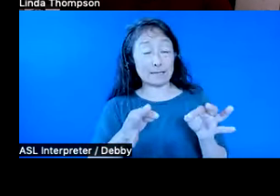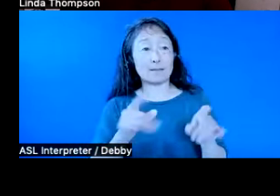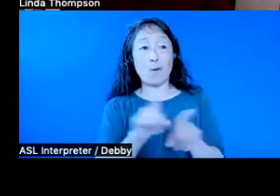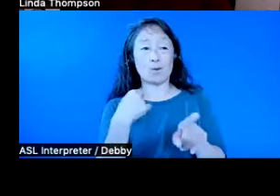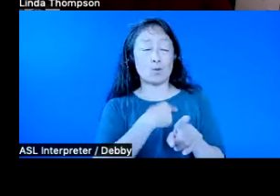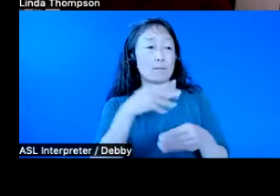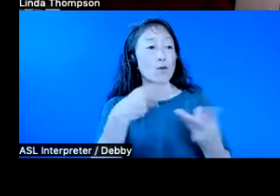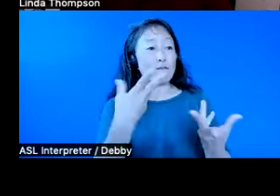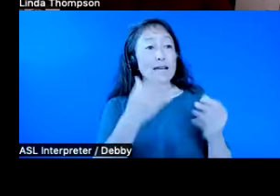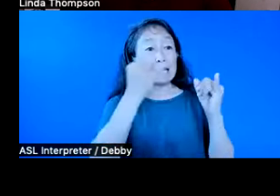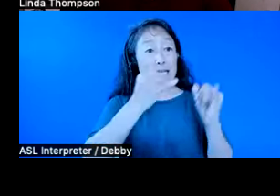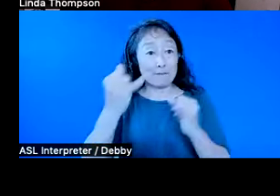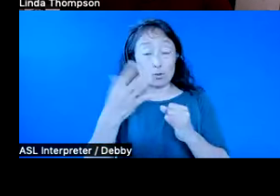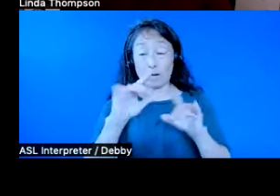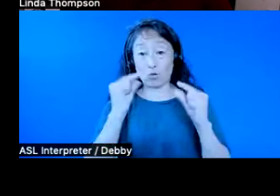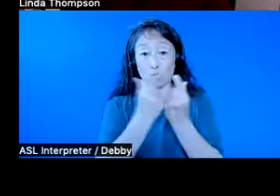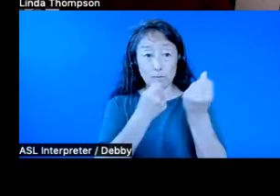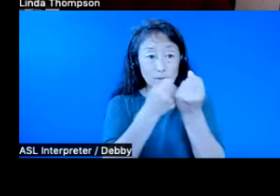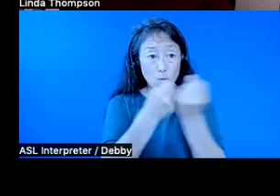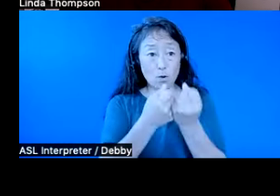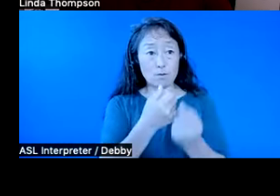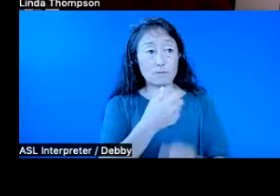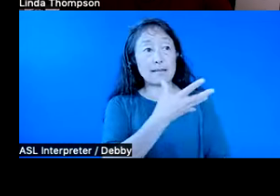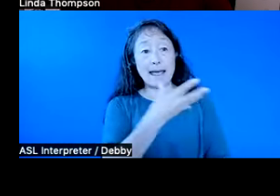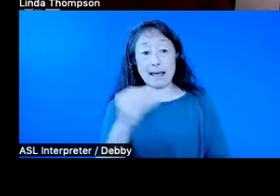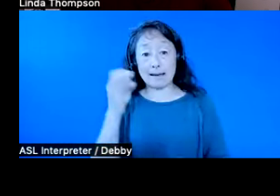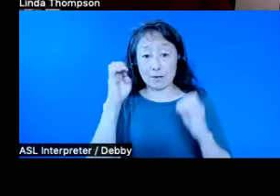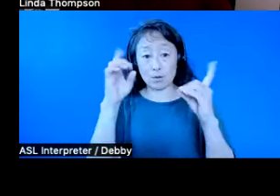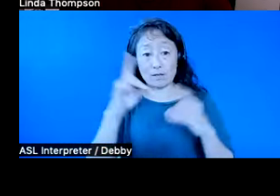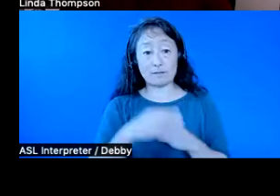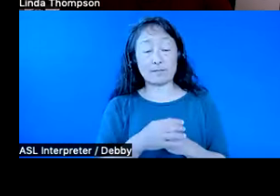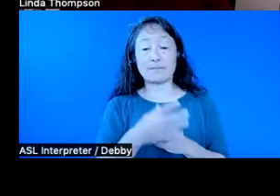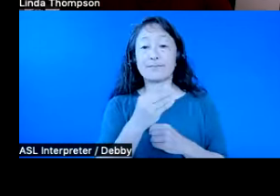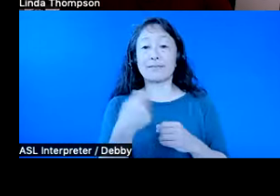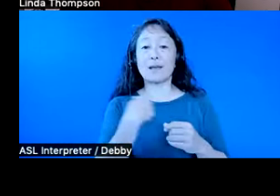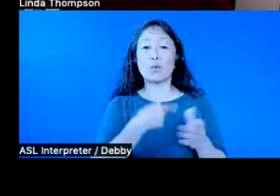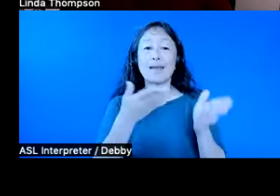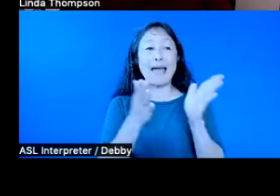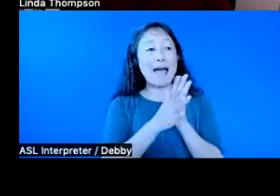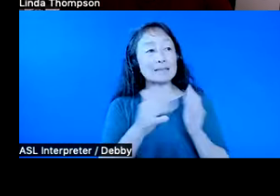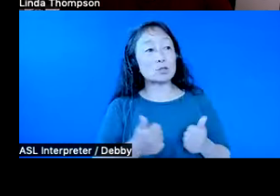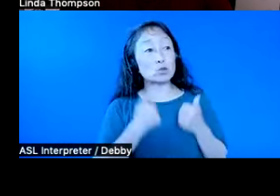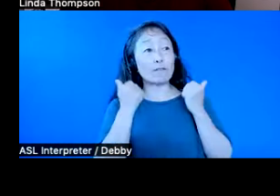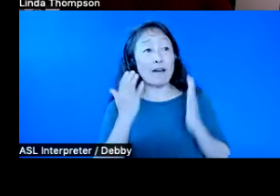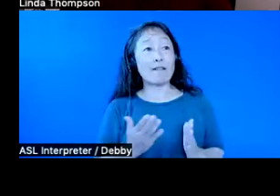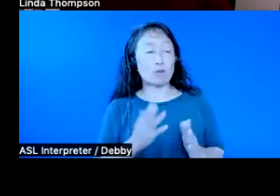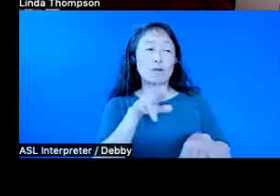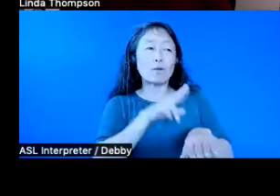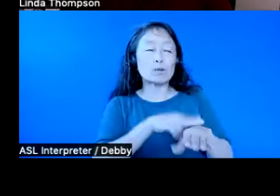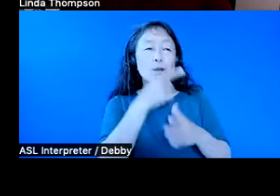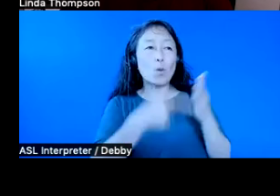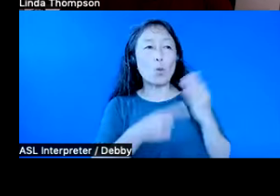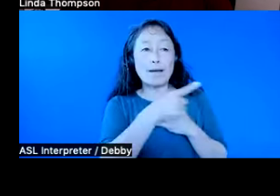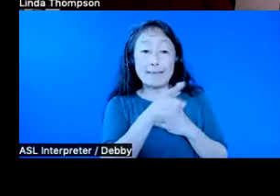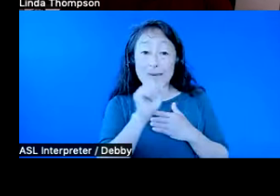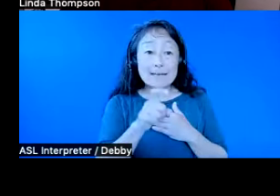support and education, and asking, of course, the survivor what they need or